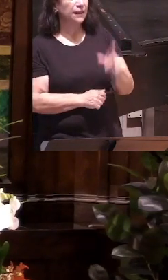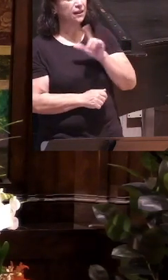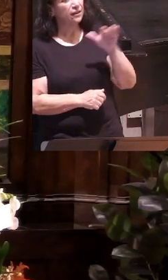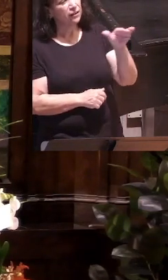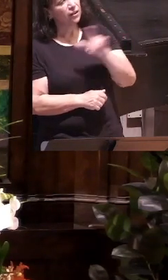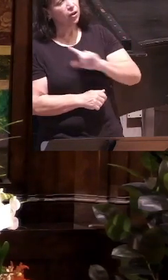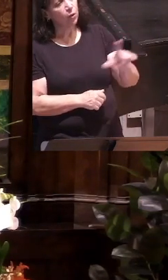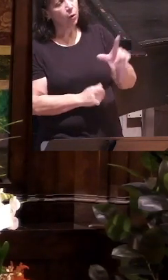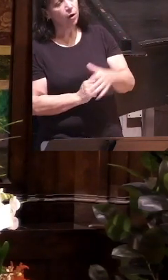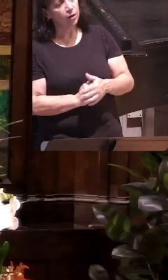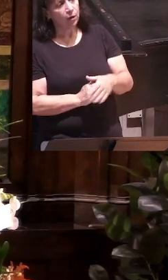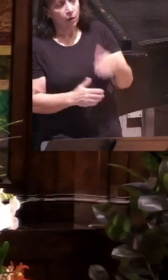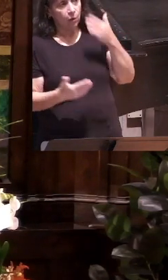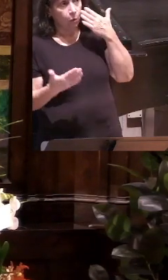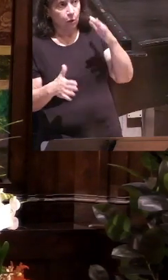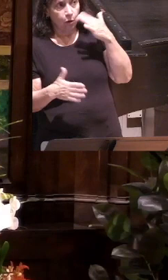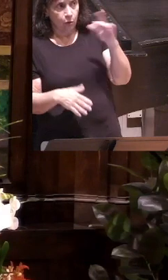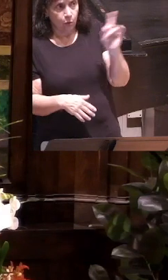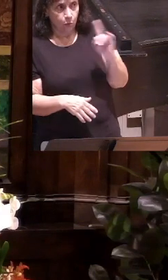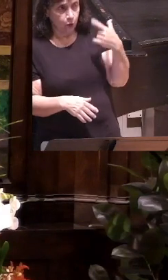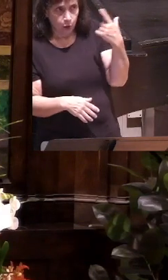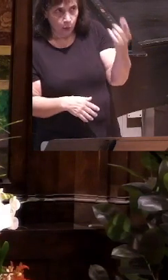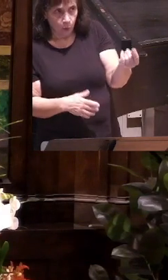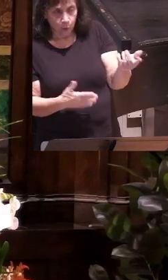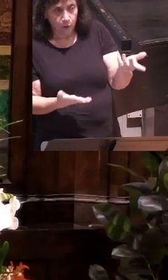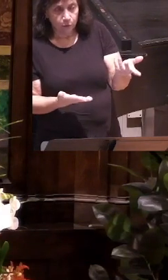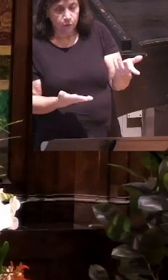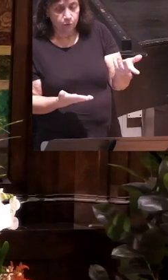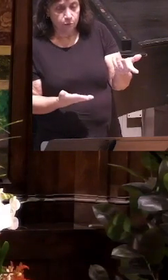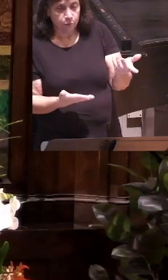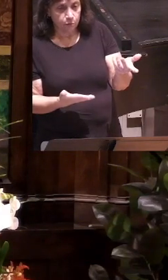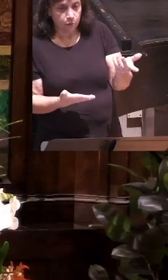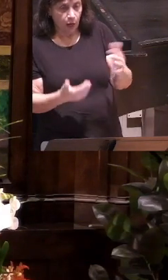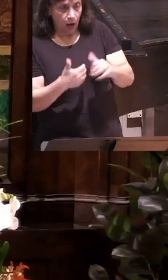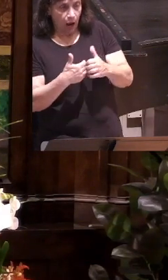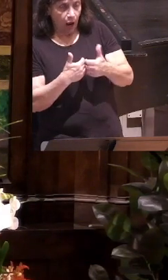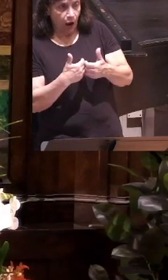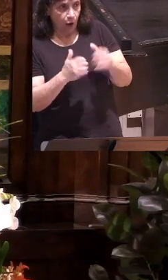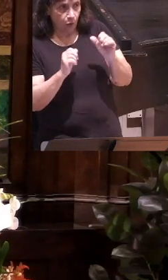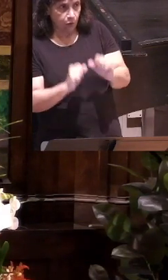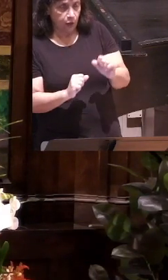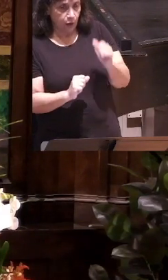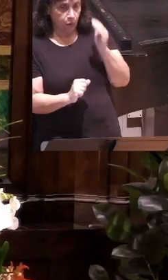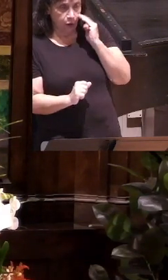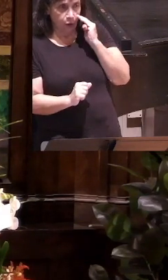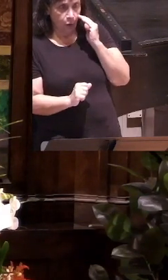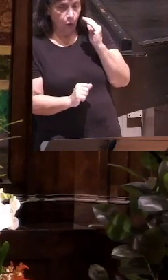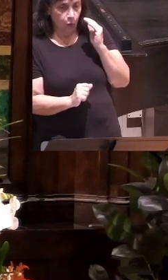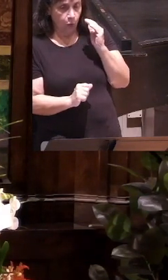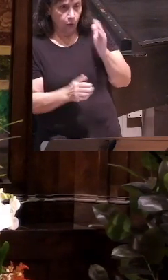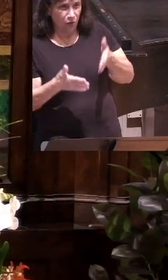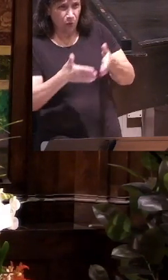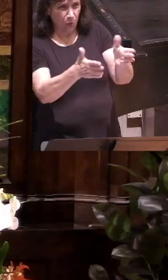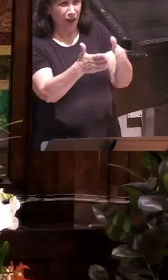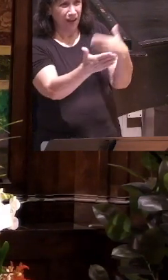Lord, we do not know where you are going. How can we know the